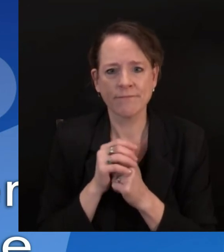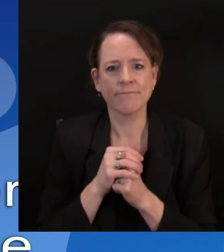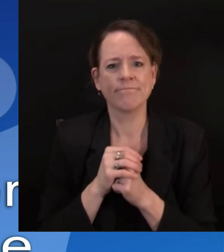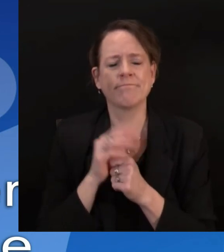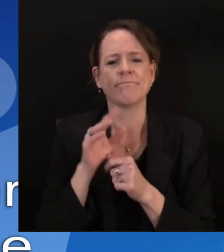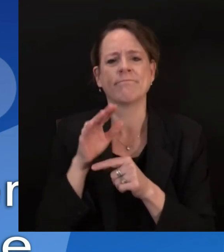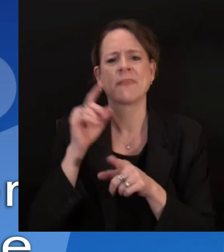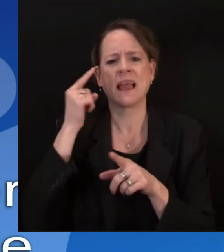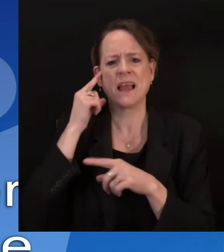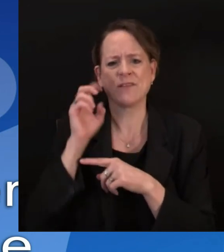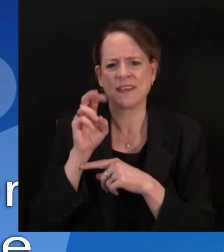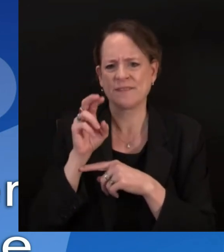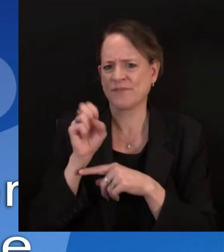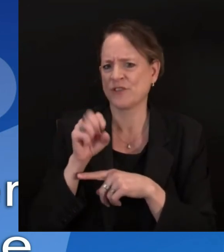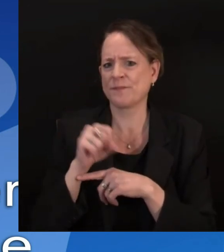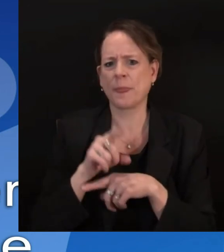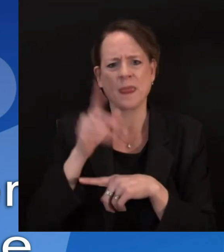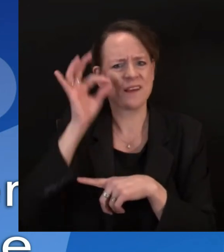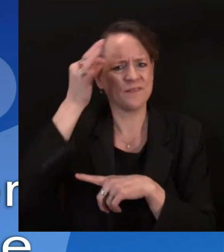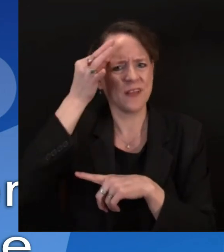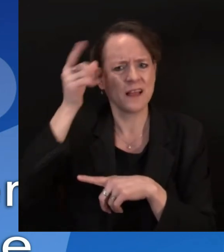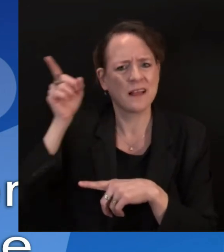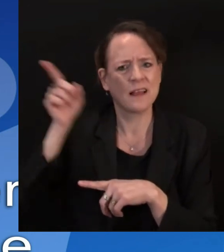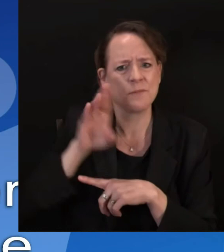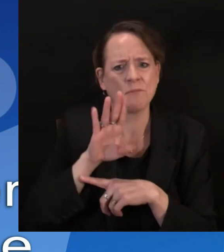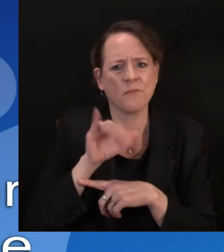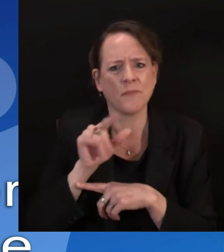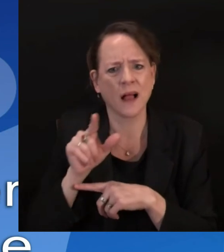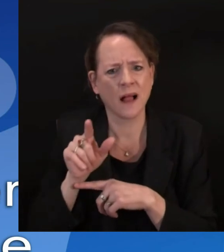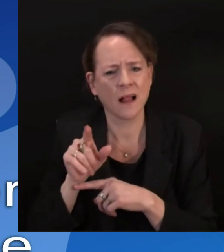I do believe that you mentioned that it was a